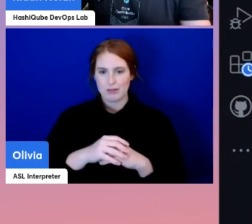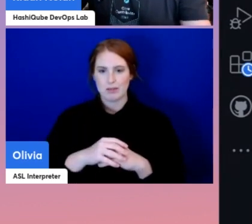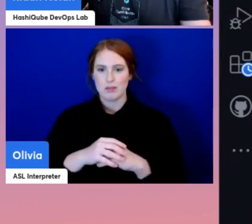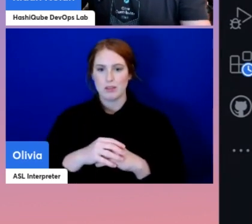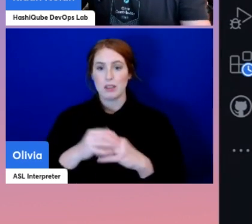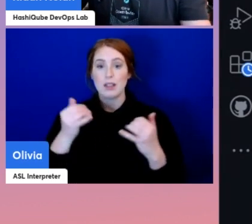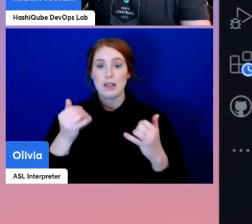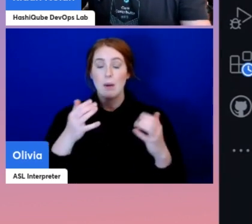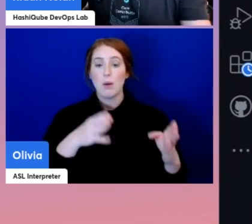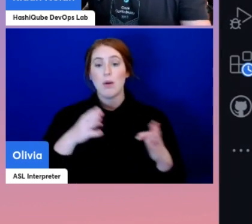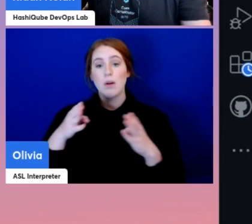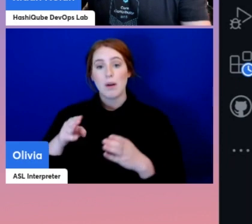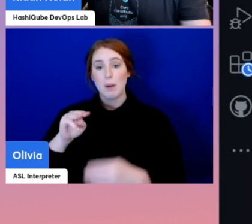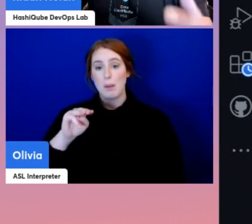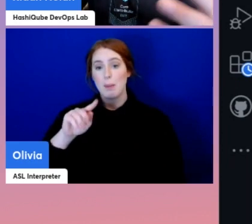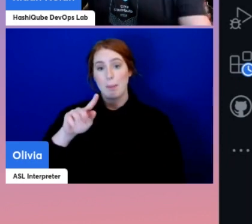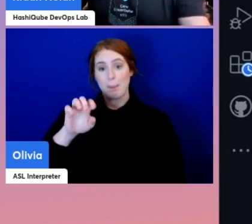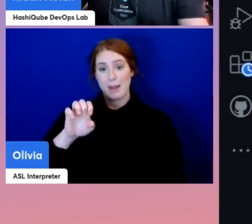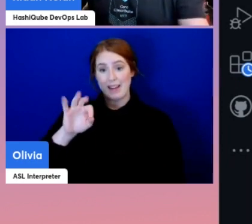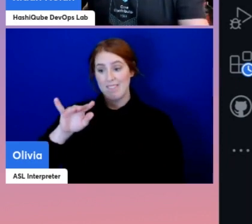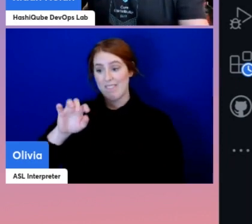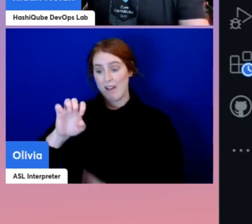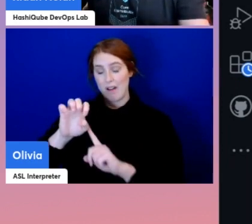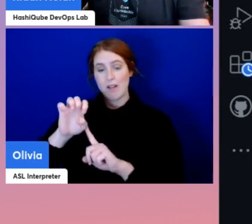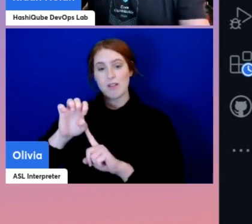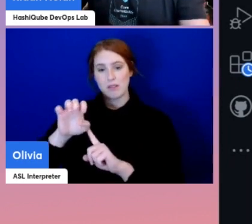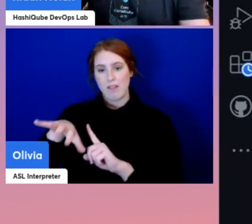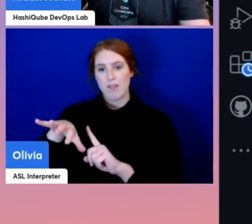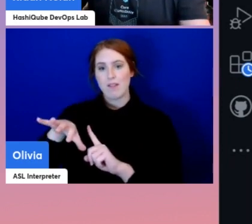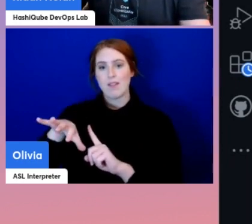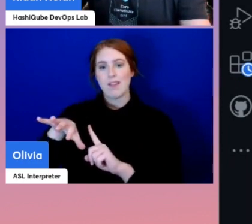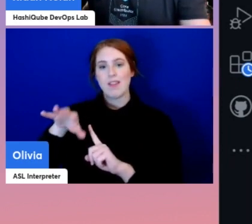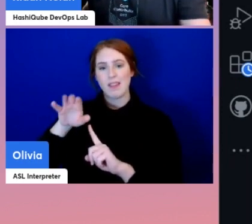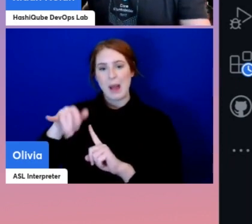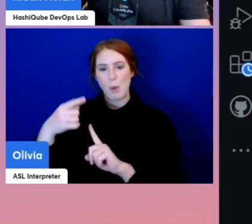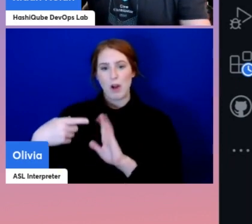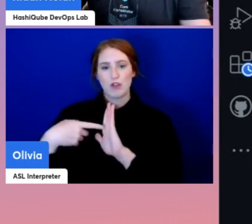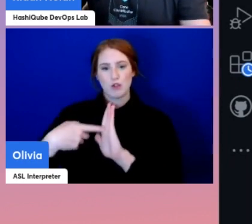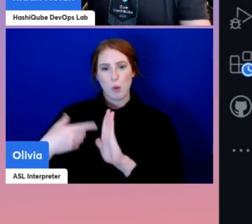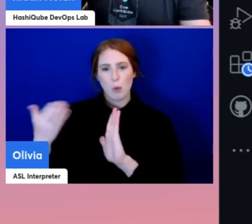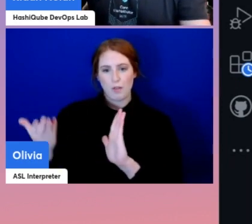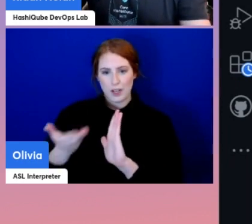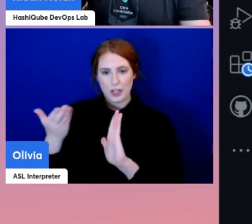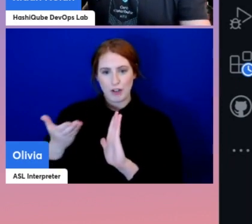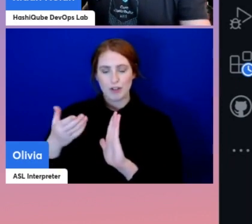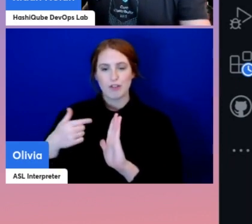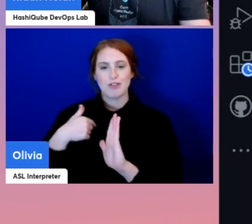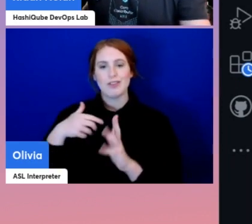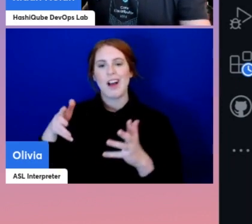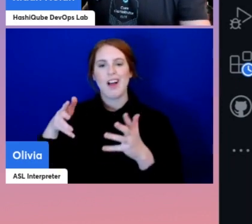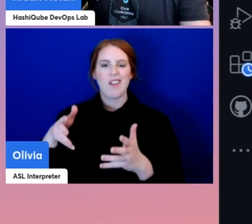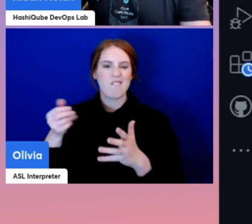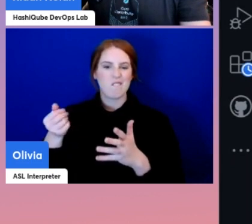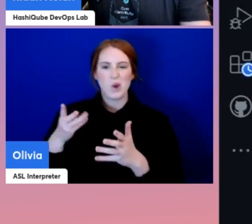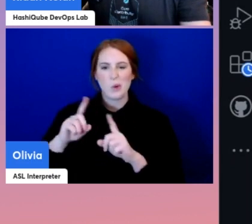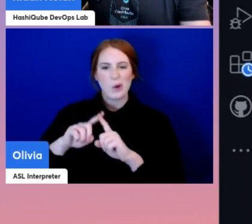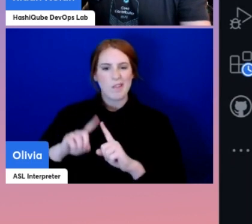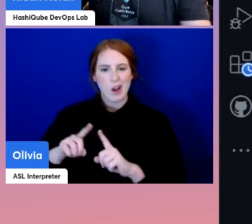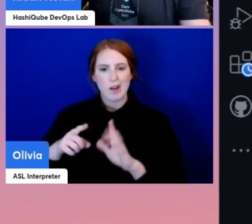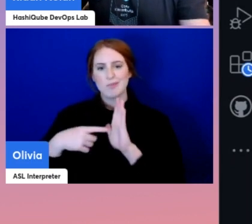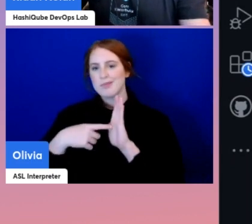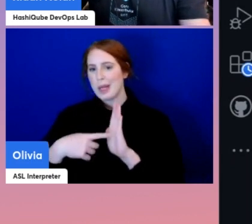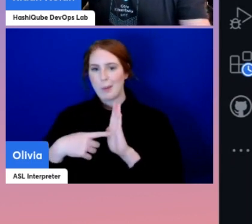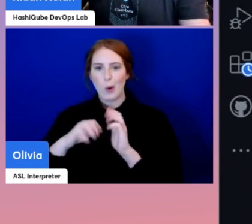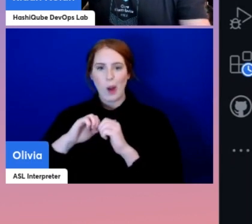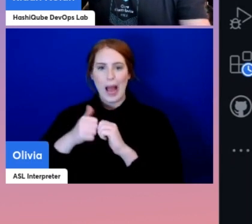file is defined over here. And I've left you some examples of how to do